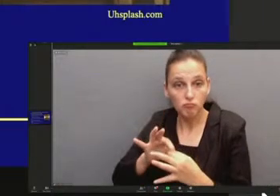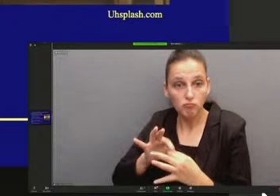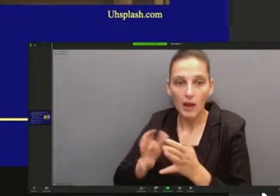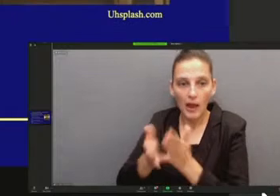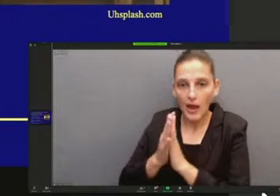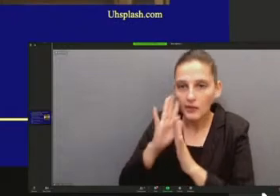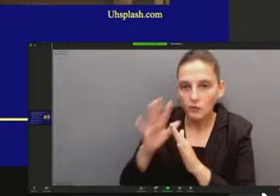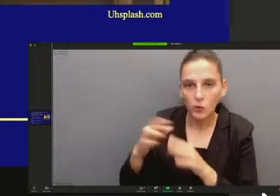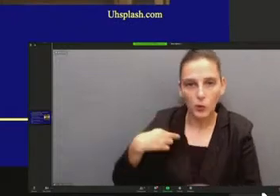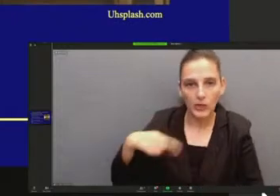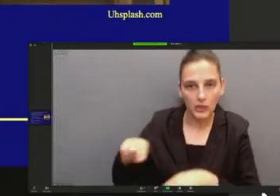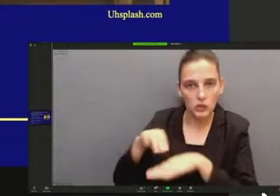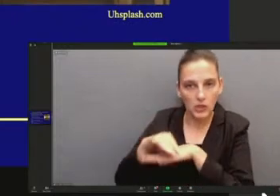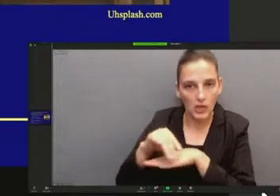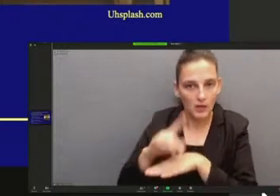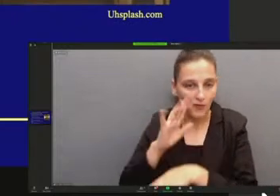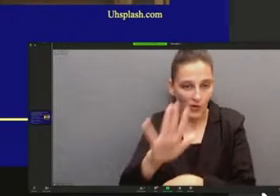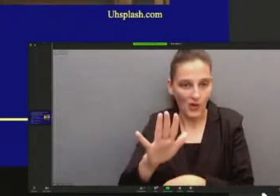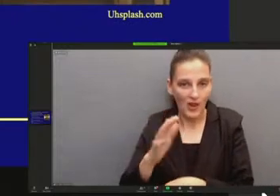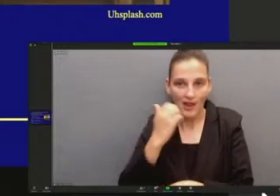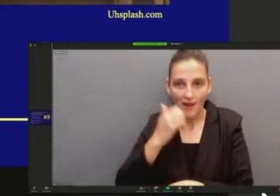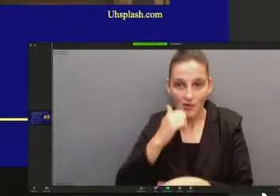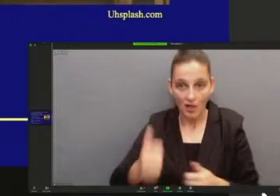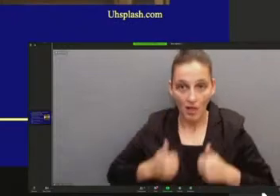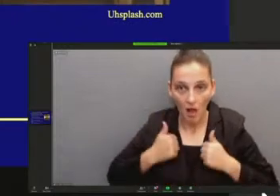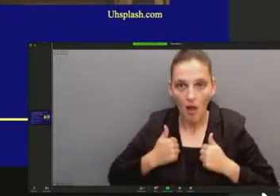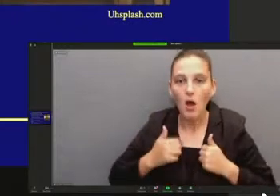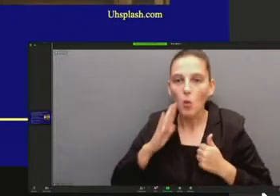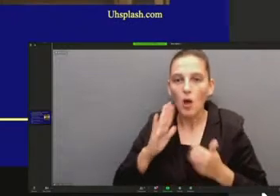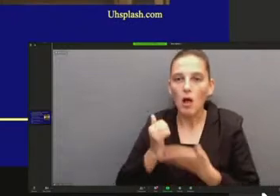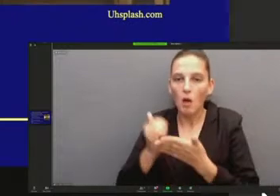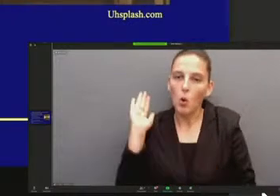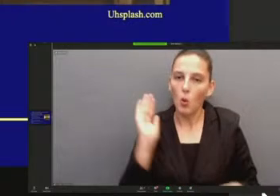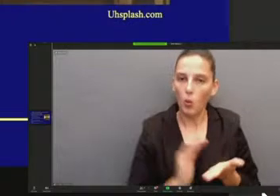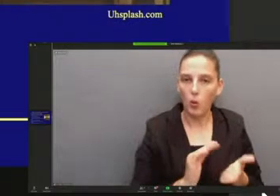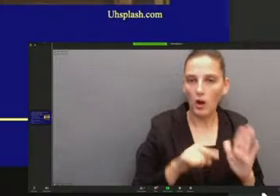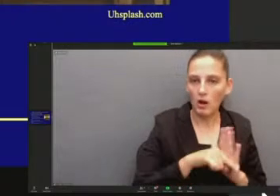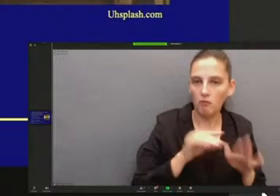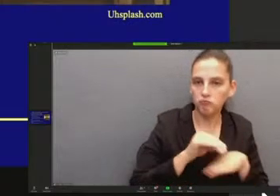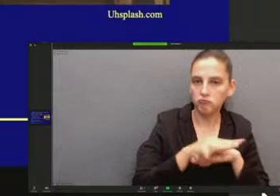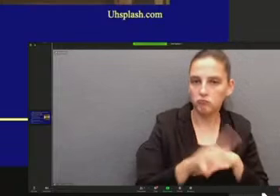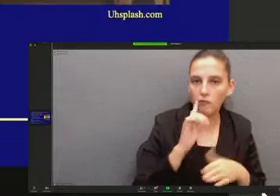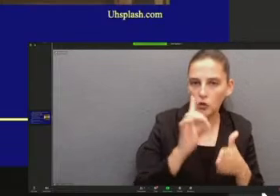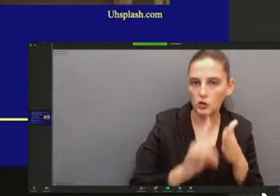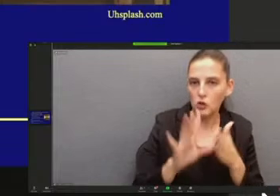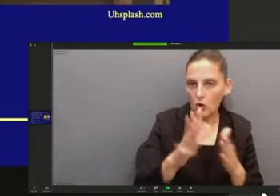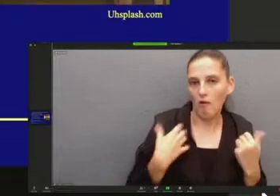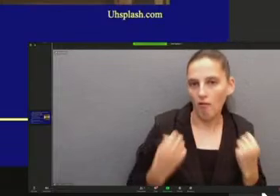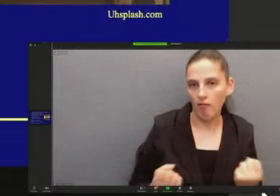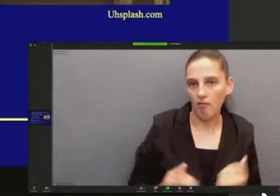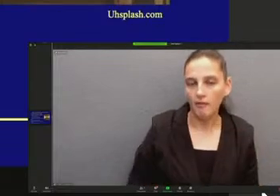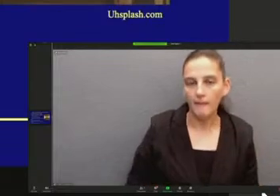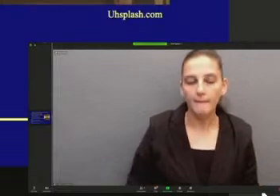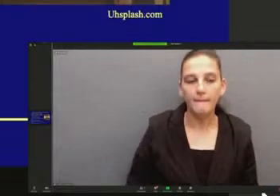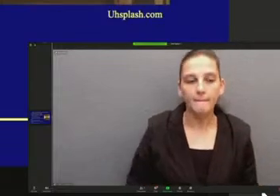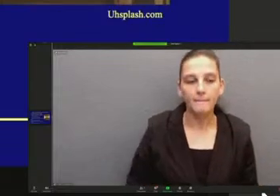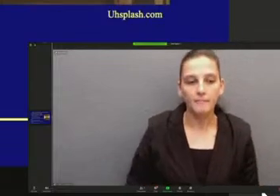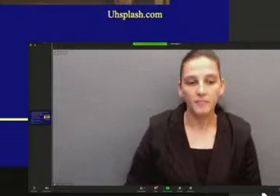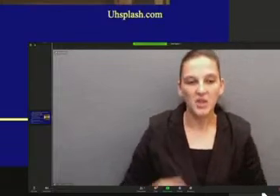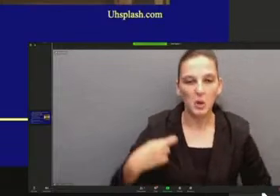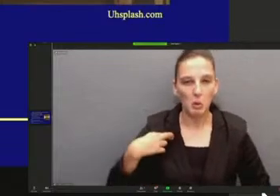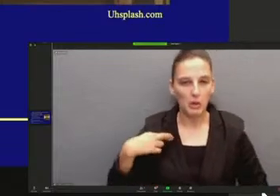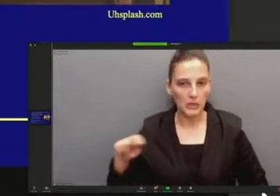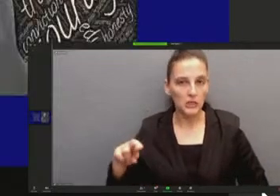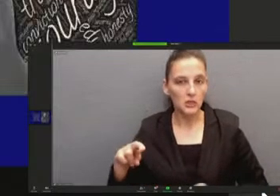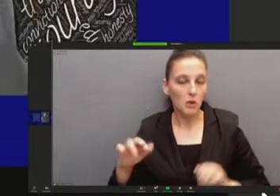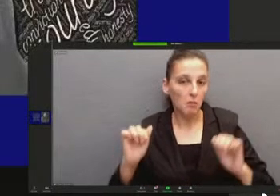religious guidance in their everyday life, reduce some of the negative effects of discrimination on health. So again, religion as a